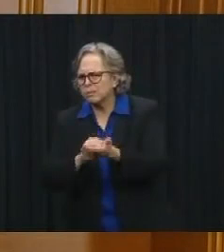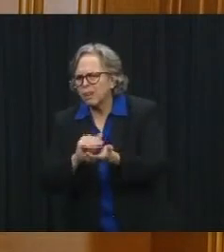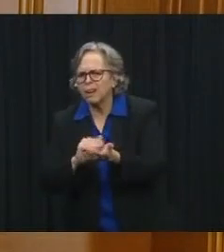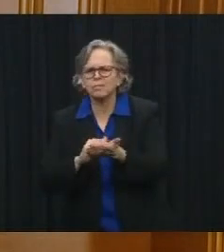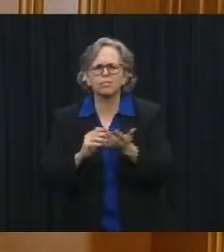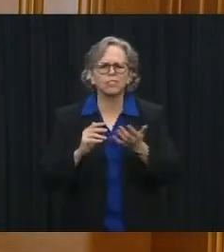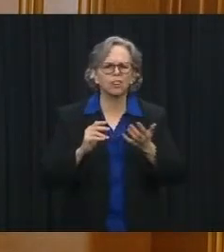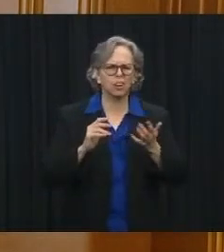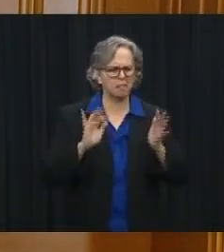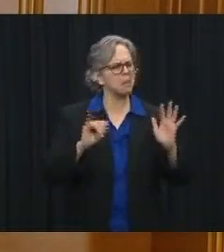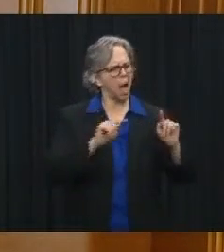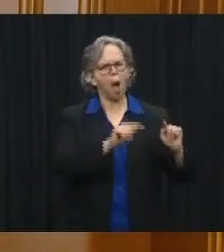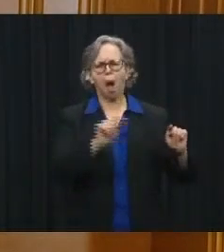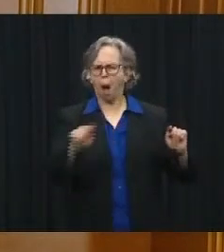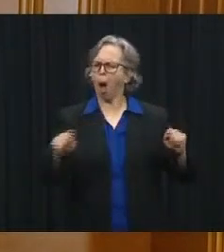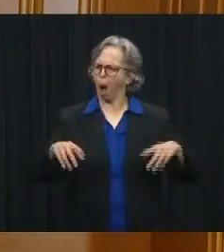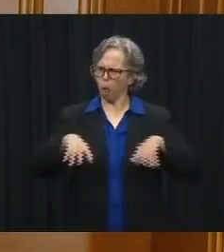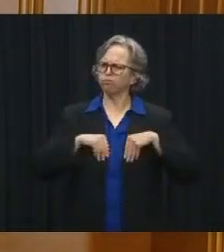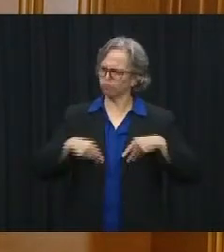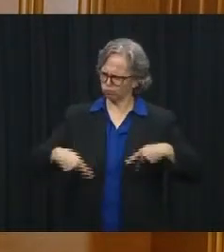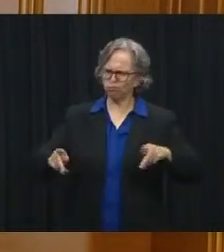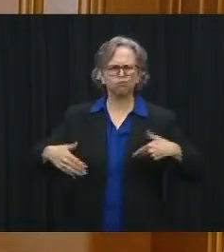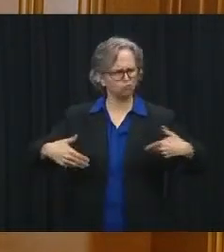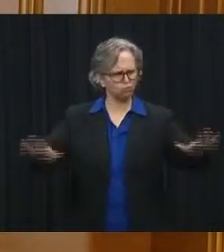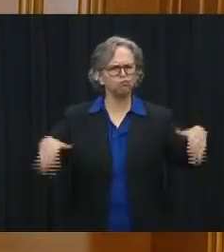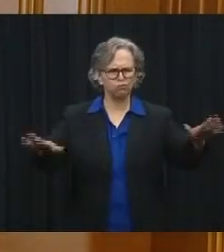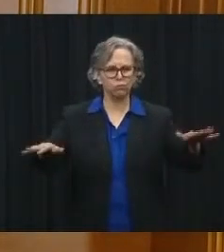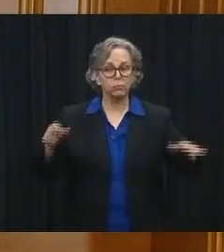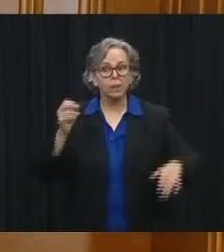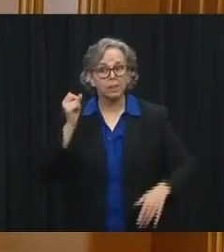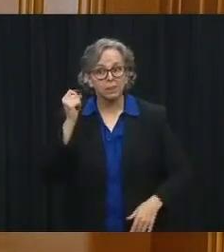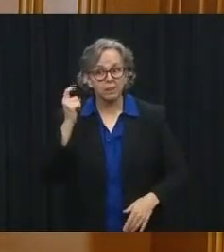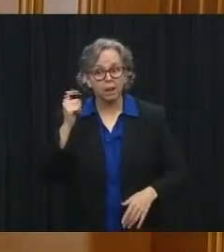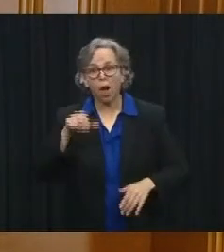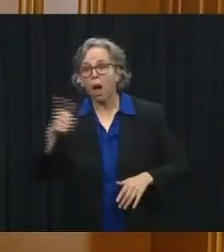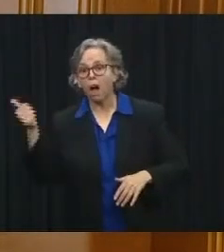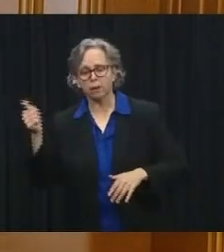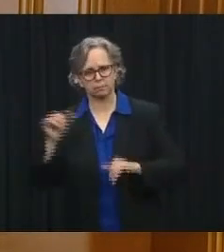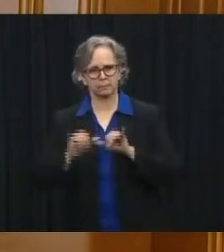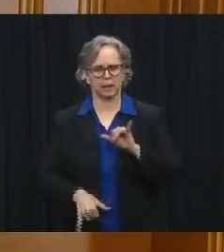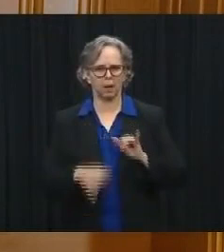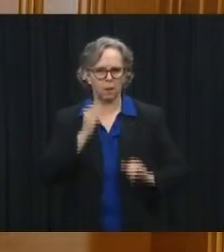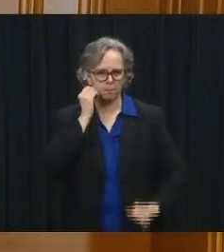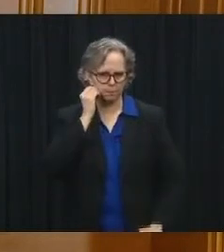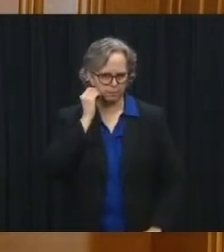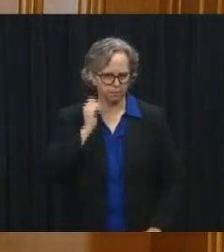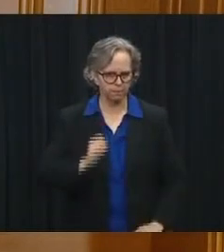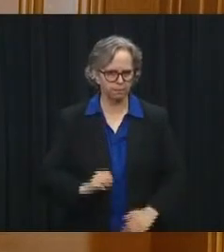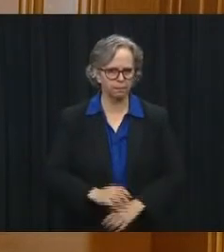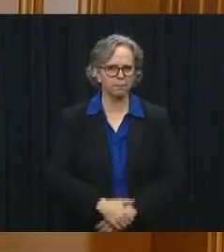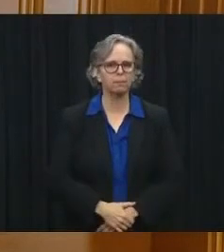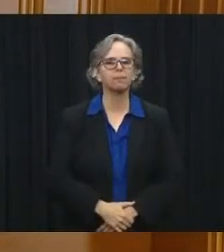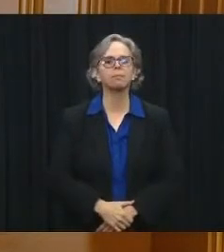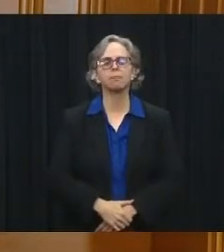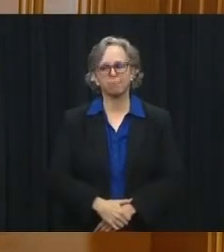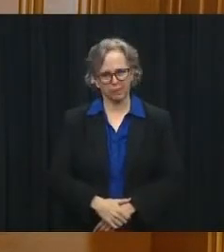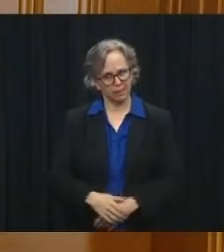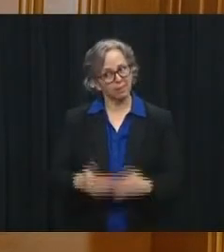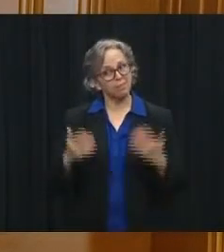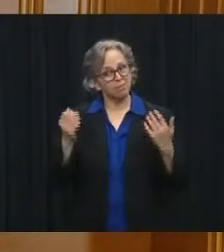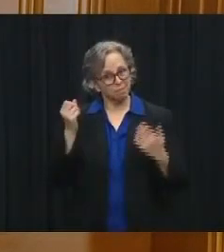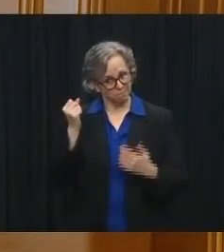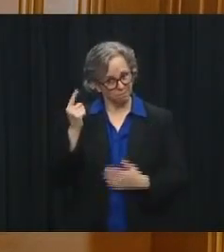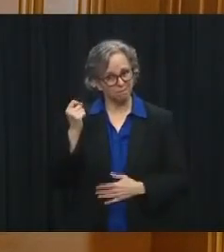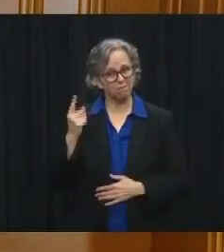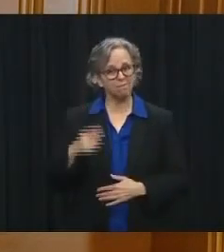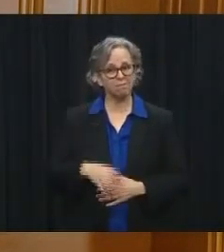essential things that you will need to do, of course. But the goal, again, is to